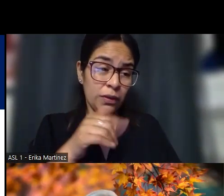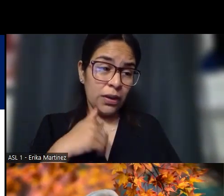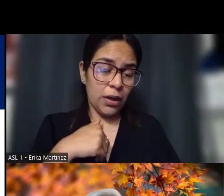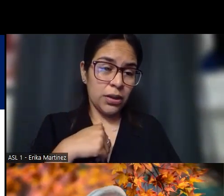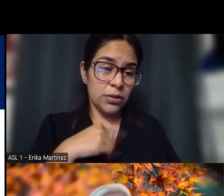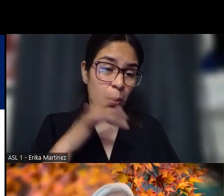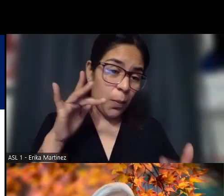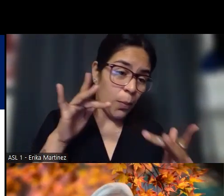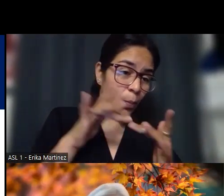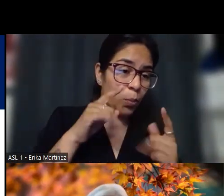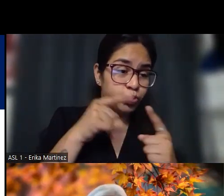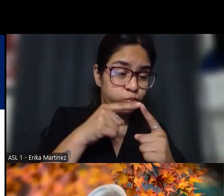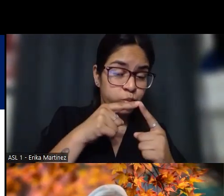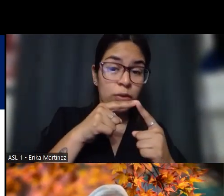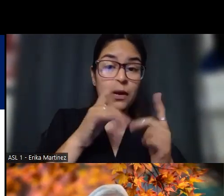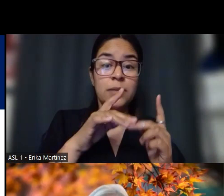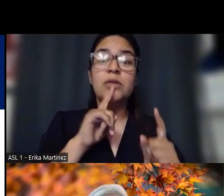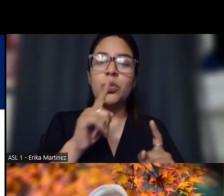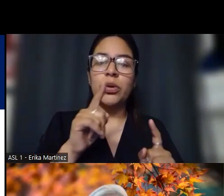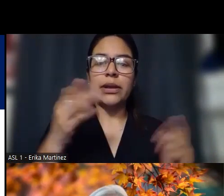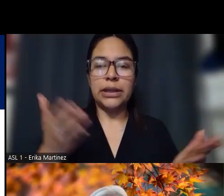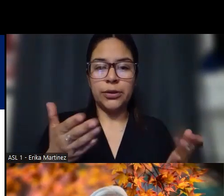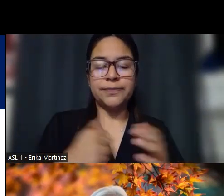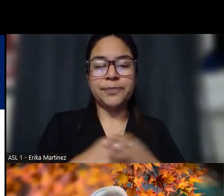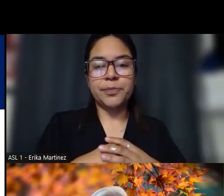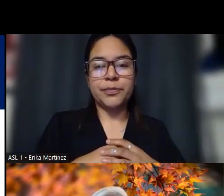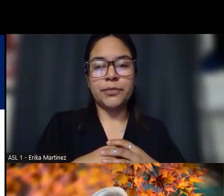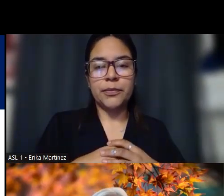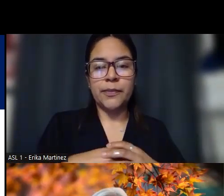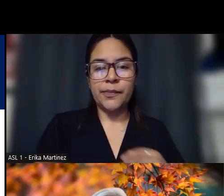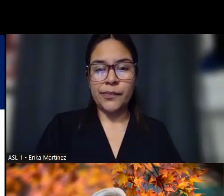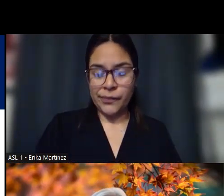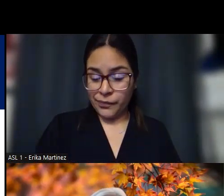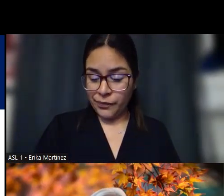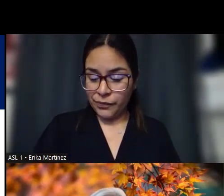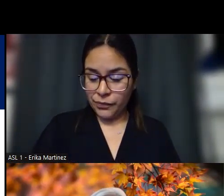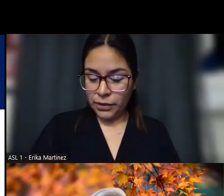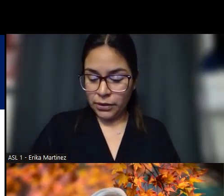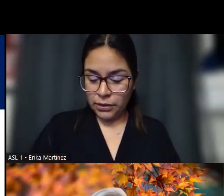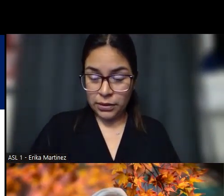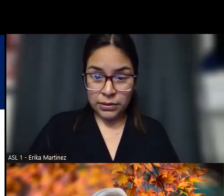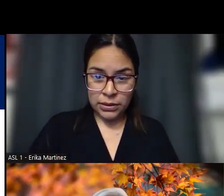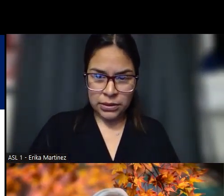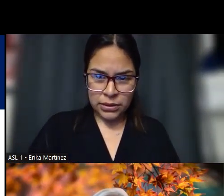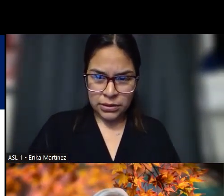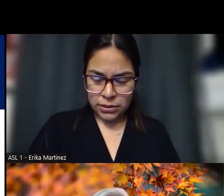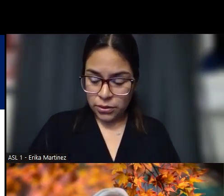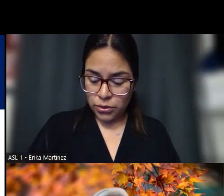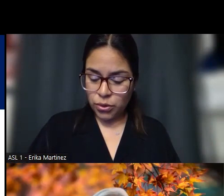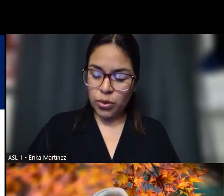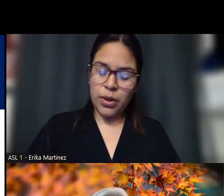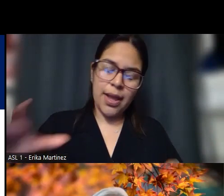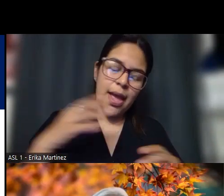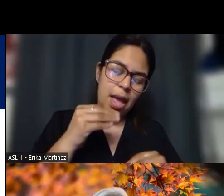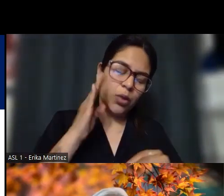of contact, and we should be a long-term care ombudsman should be the point of contact, and we would cross-report if necessary to